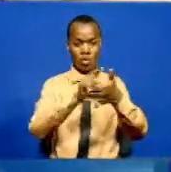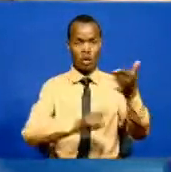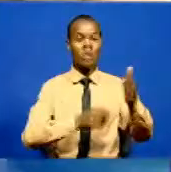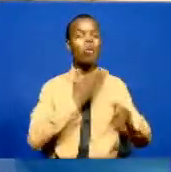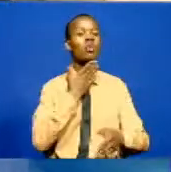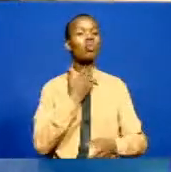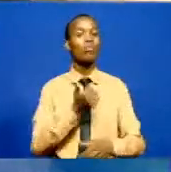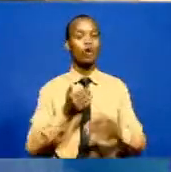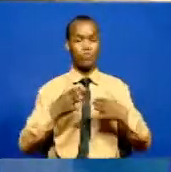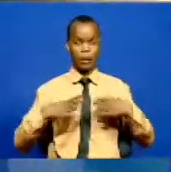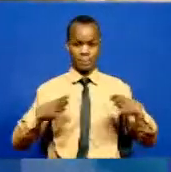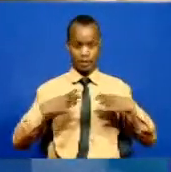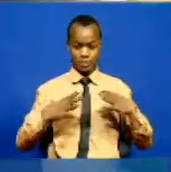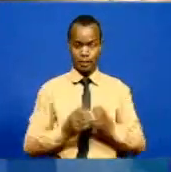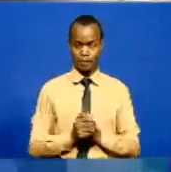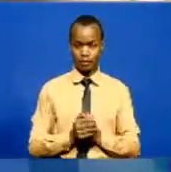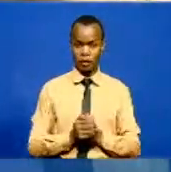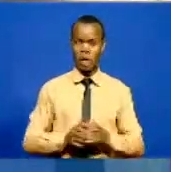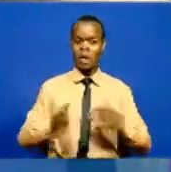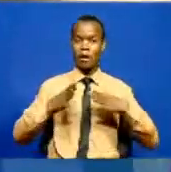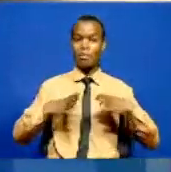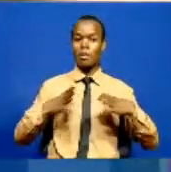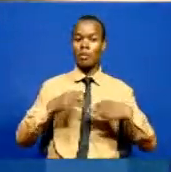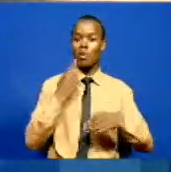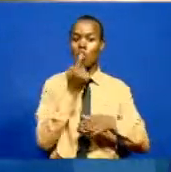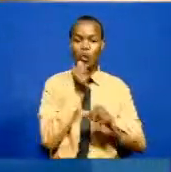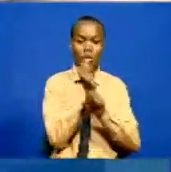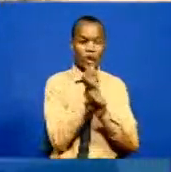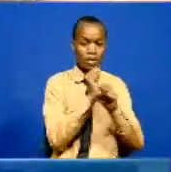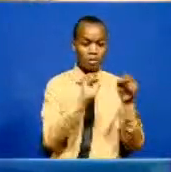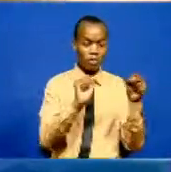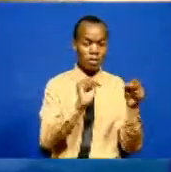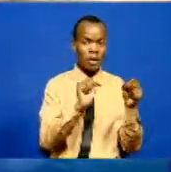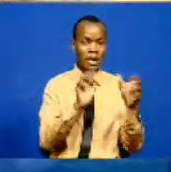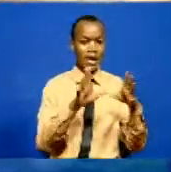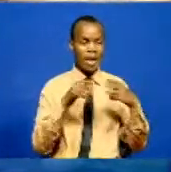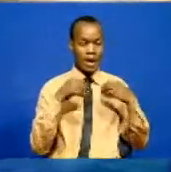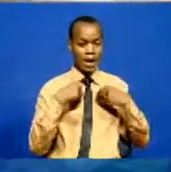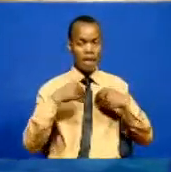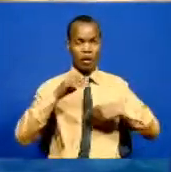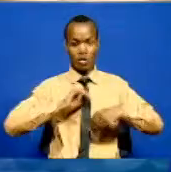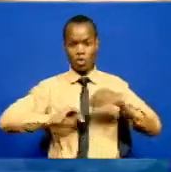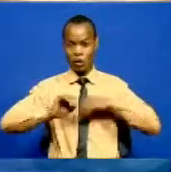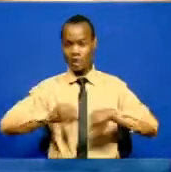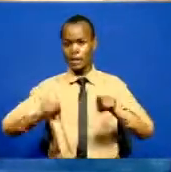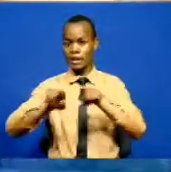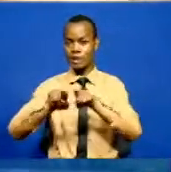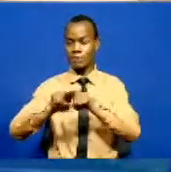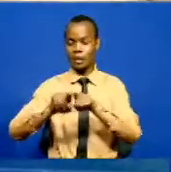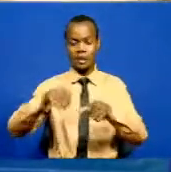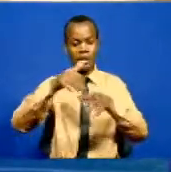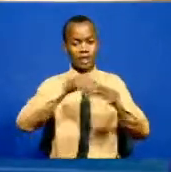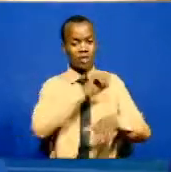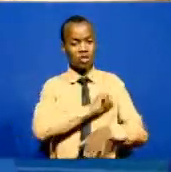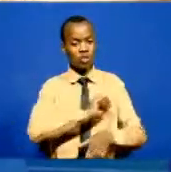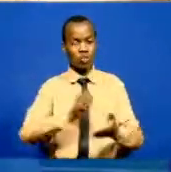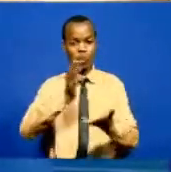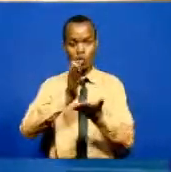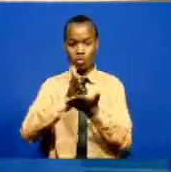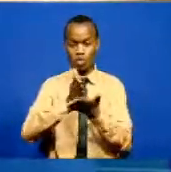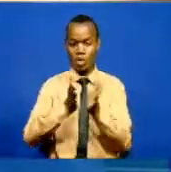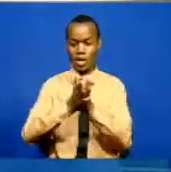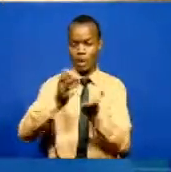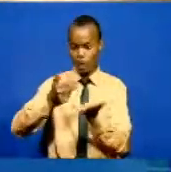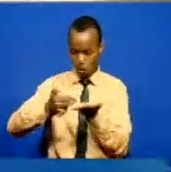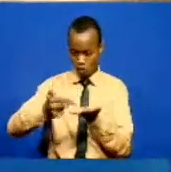men. Men who will not be bought or sold. Men who in their inmost souls are true and